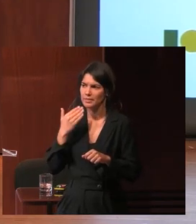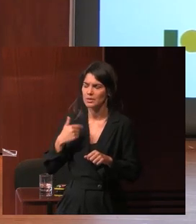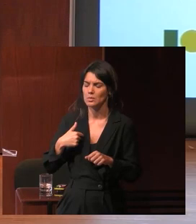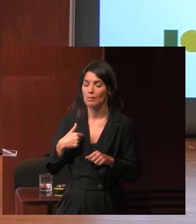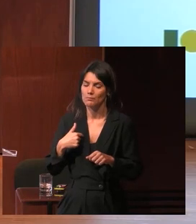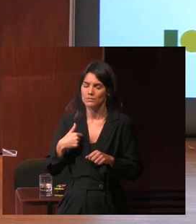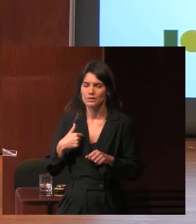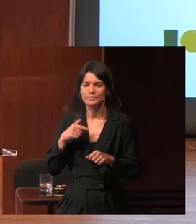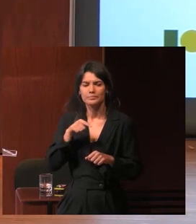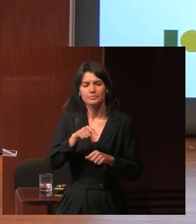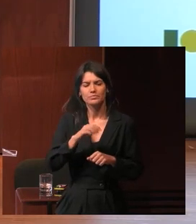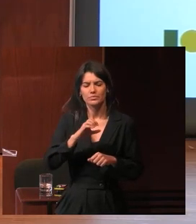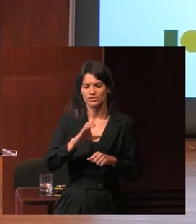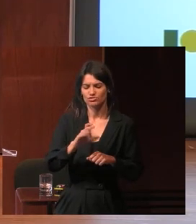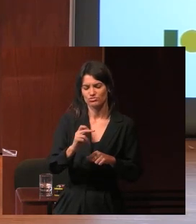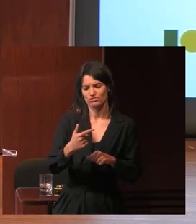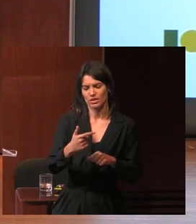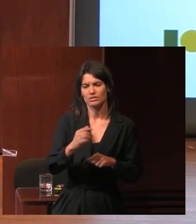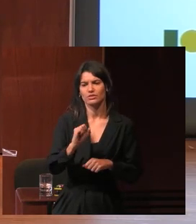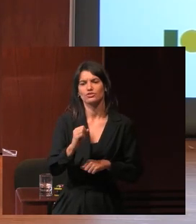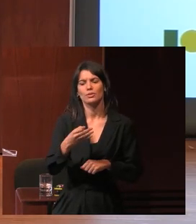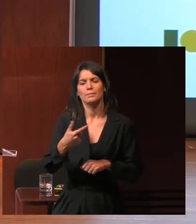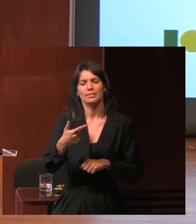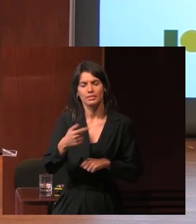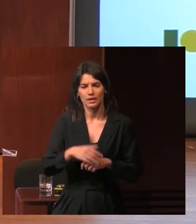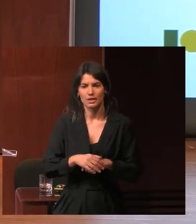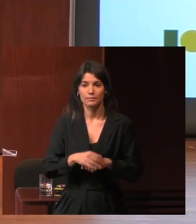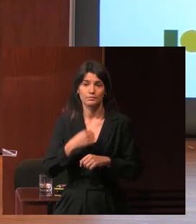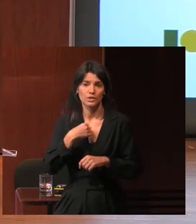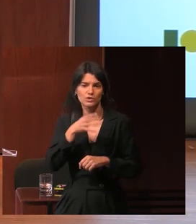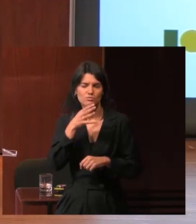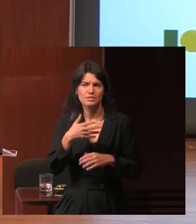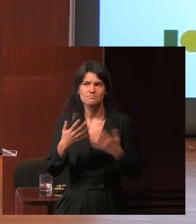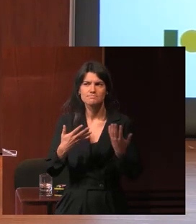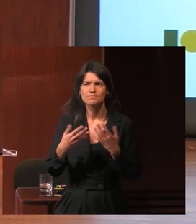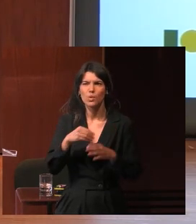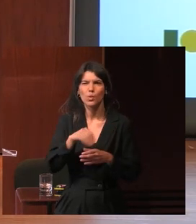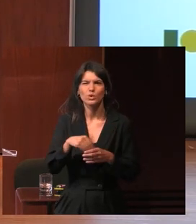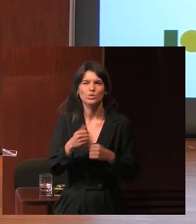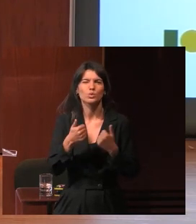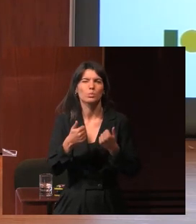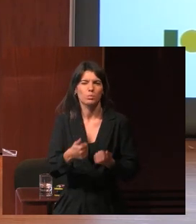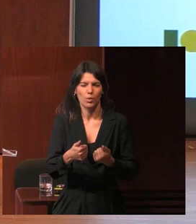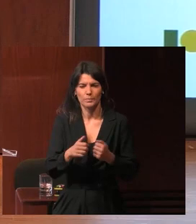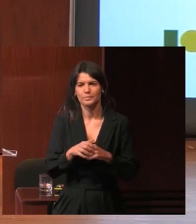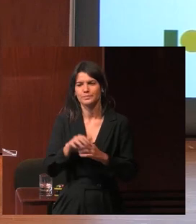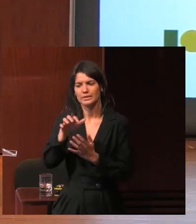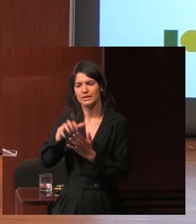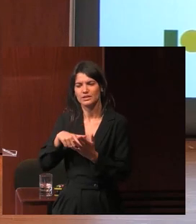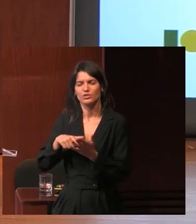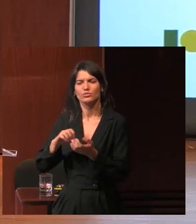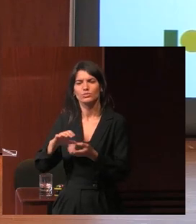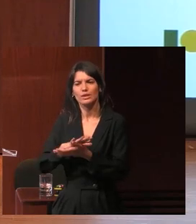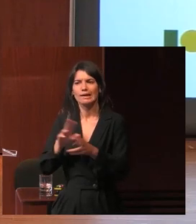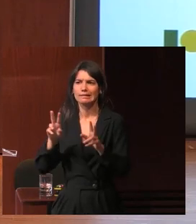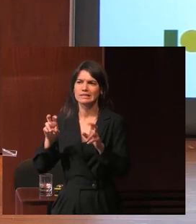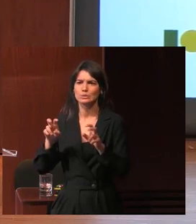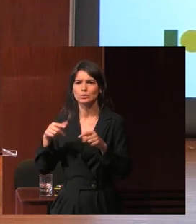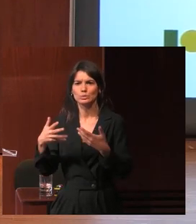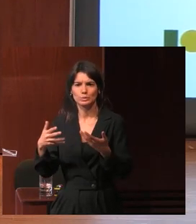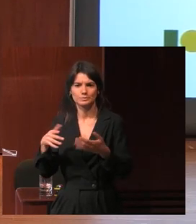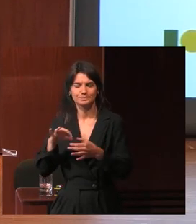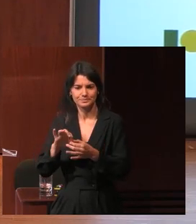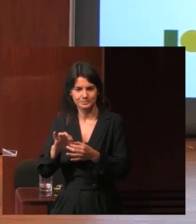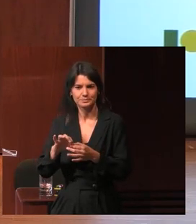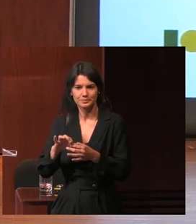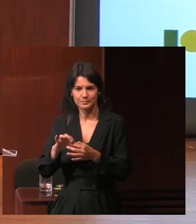what is the content, what would be a content of an article on the topic this and this? And you always have to address ChatGPT as a